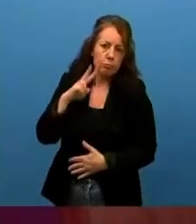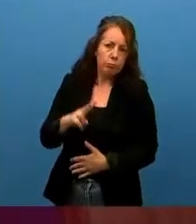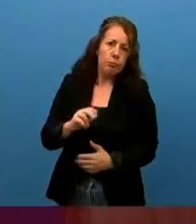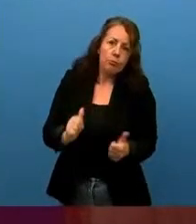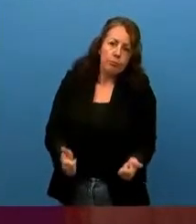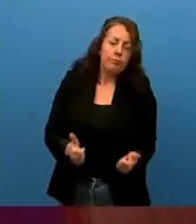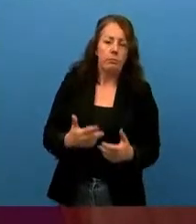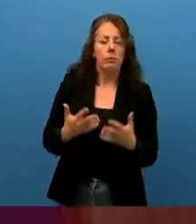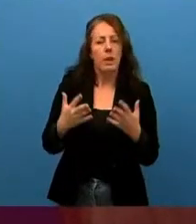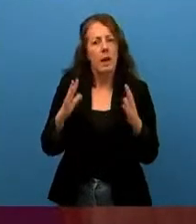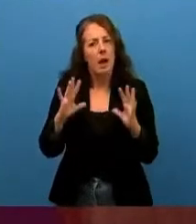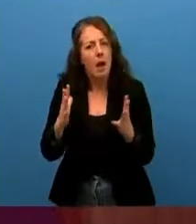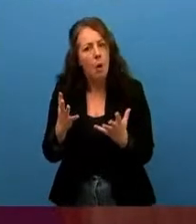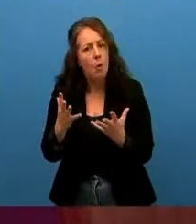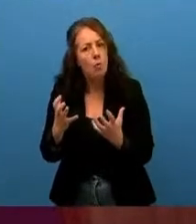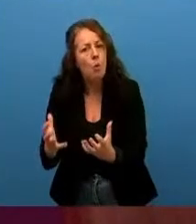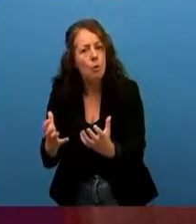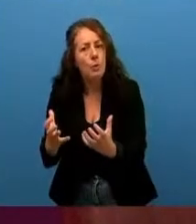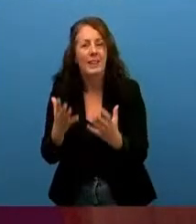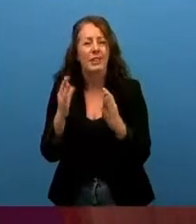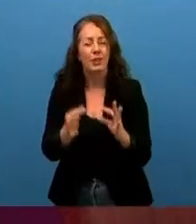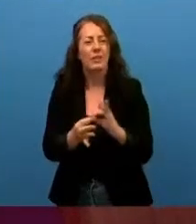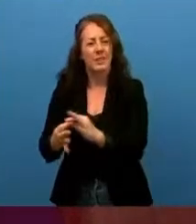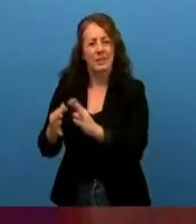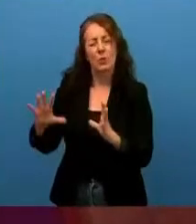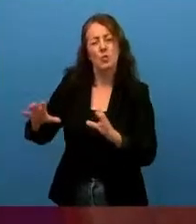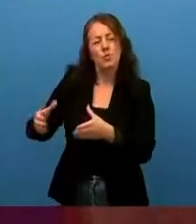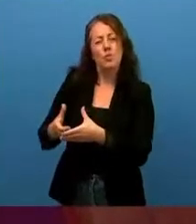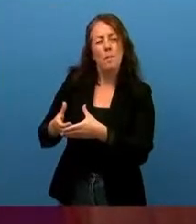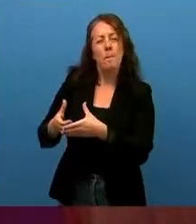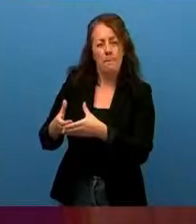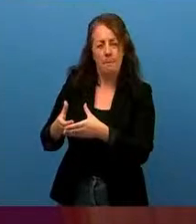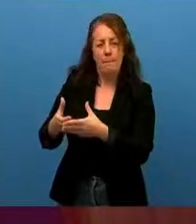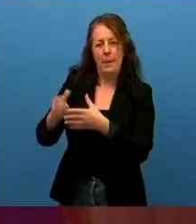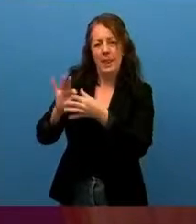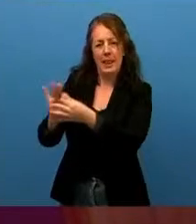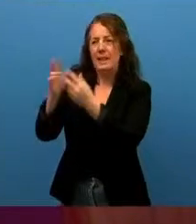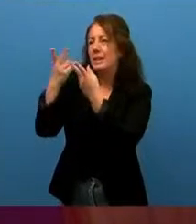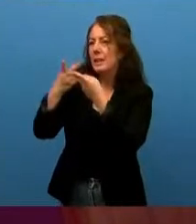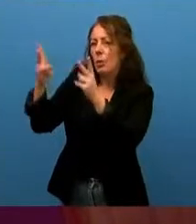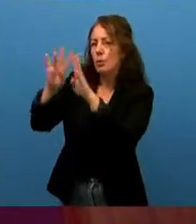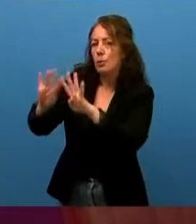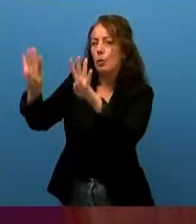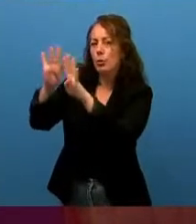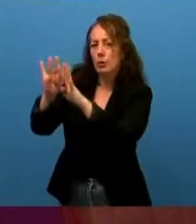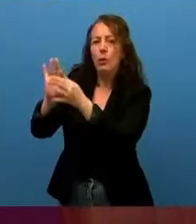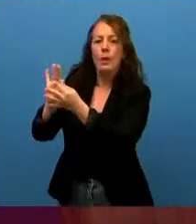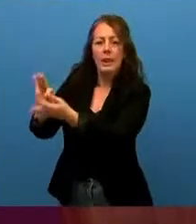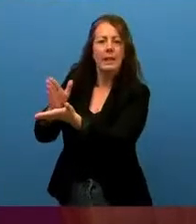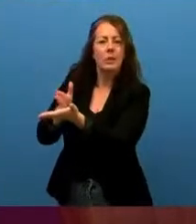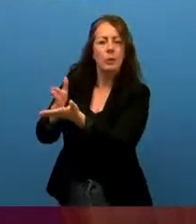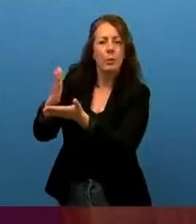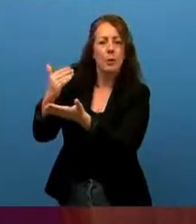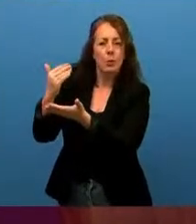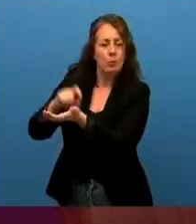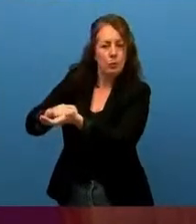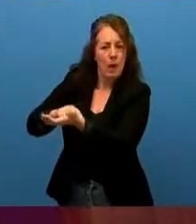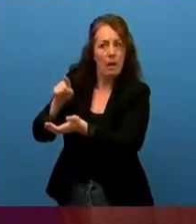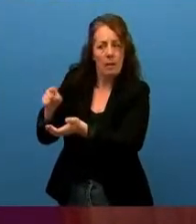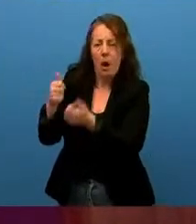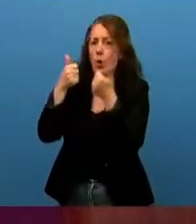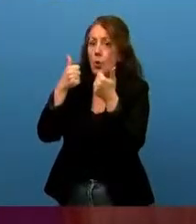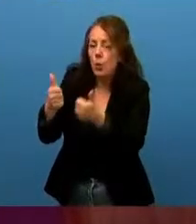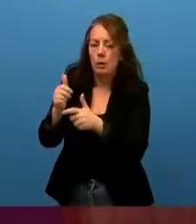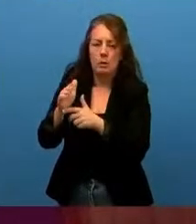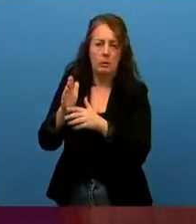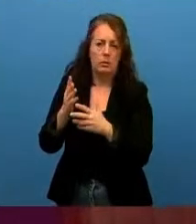group on the draft of the UN Declaration on the Rights of Indigenous People served as a good example of full,